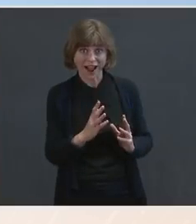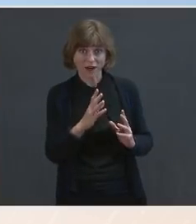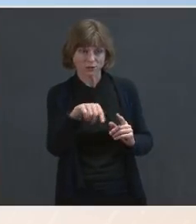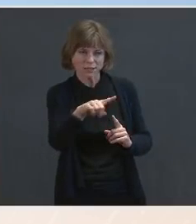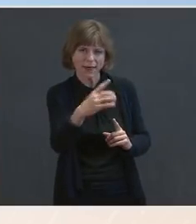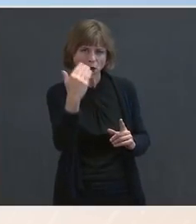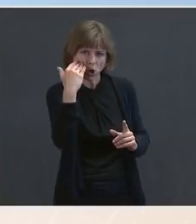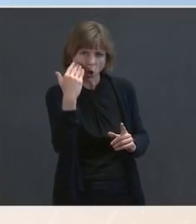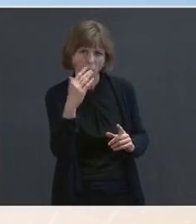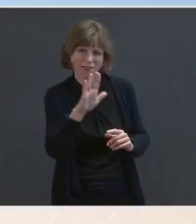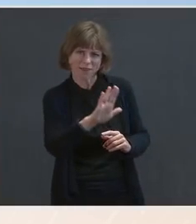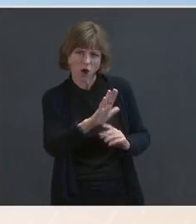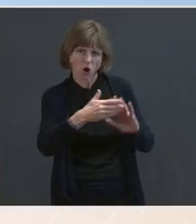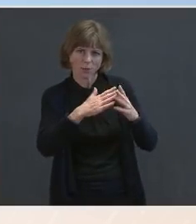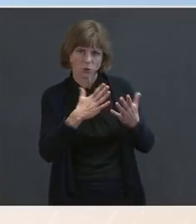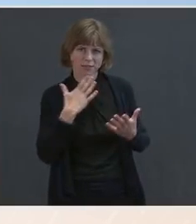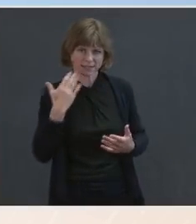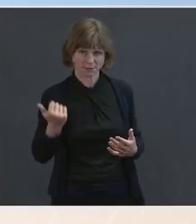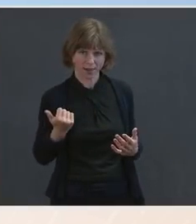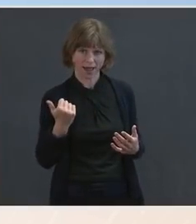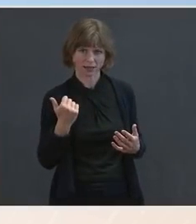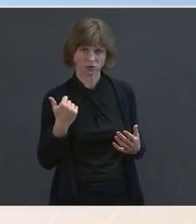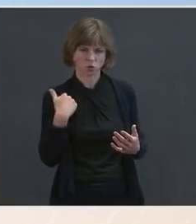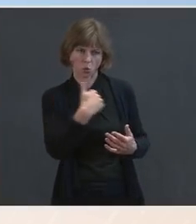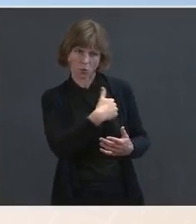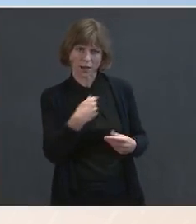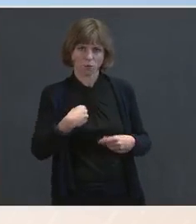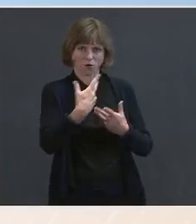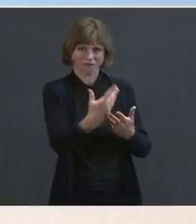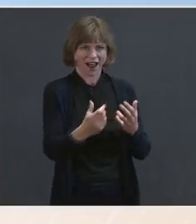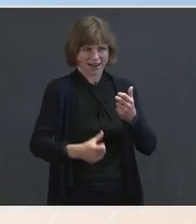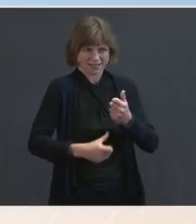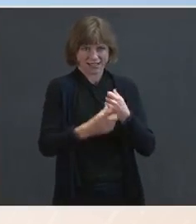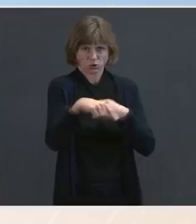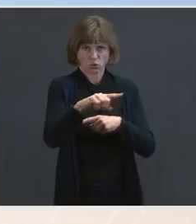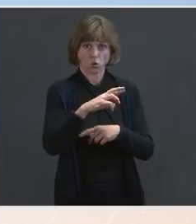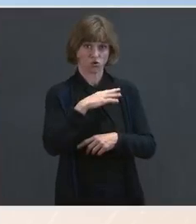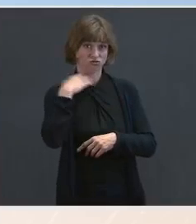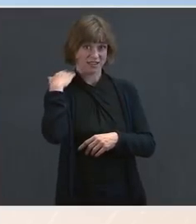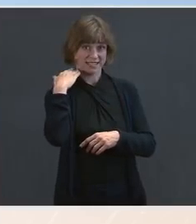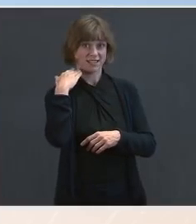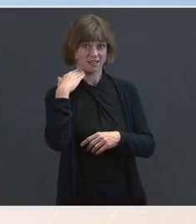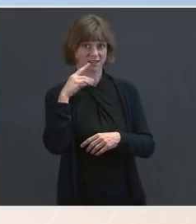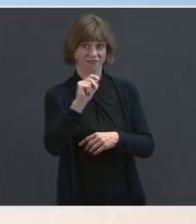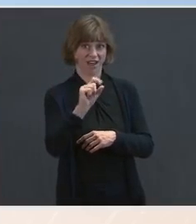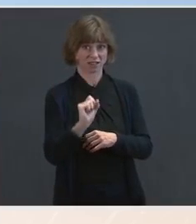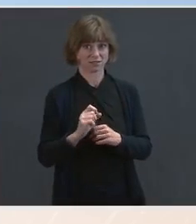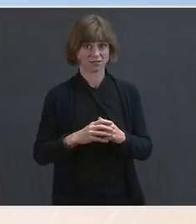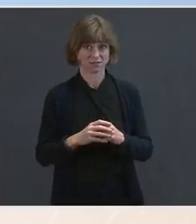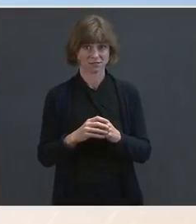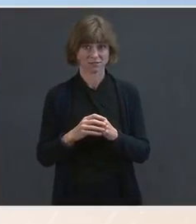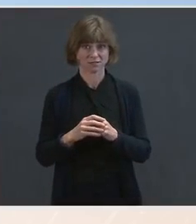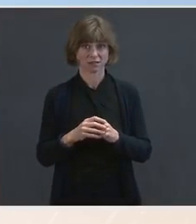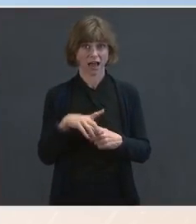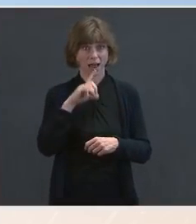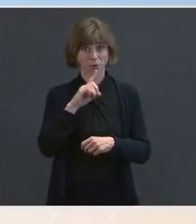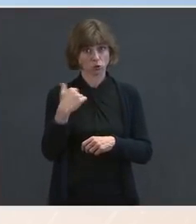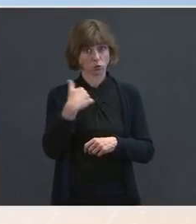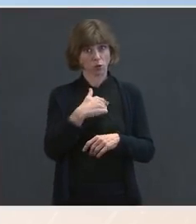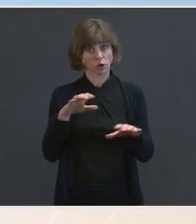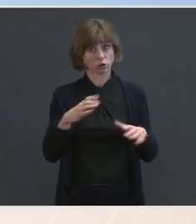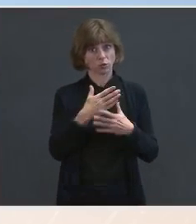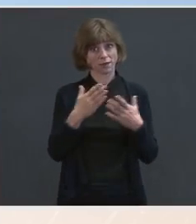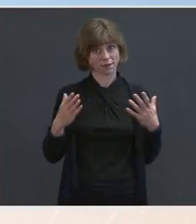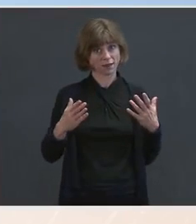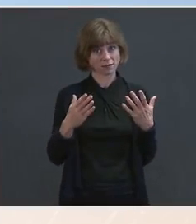best to ensure that we're providing assistance to those vets, at-risk vets, and making sure that we're doing things like reducing the